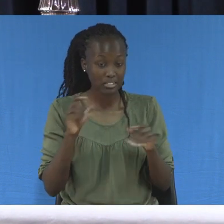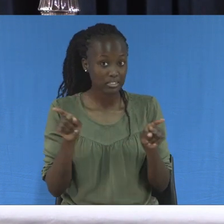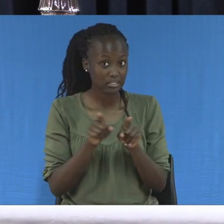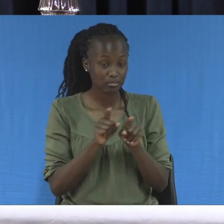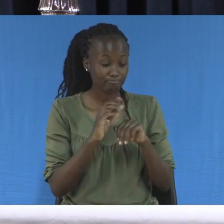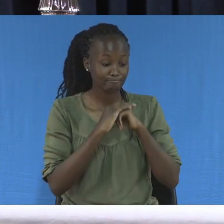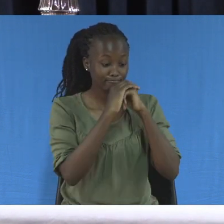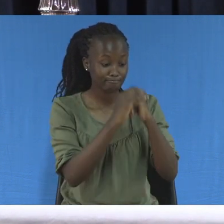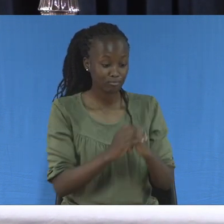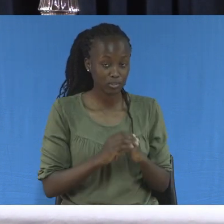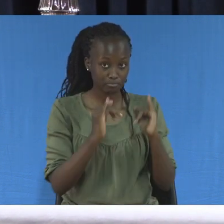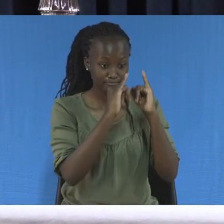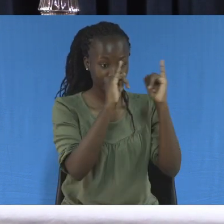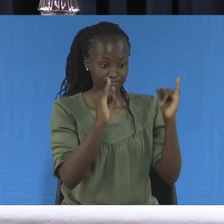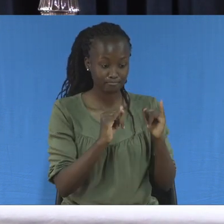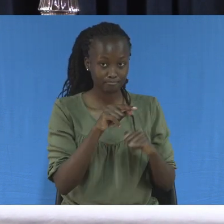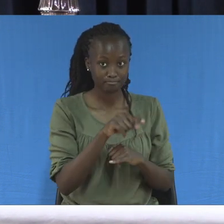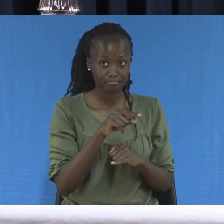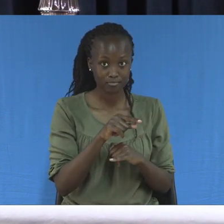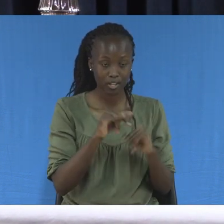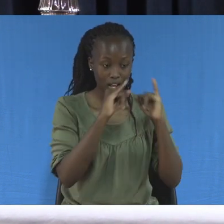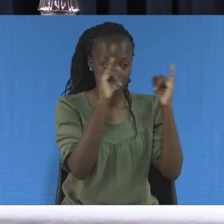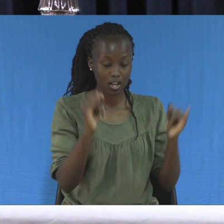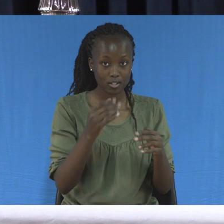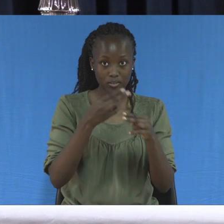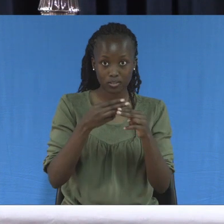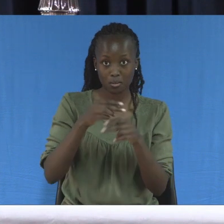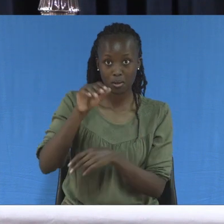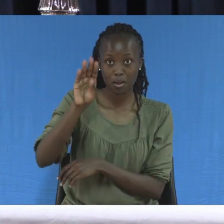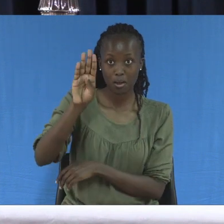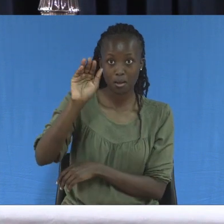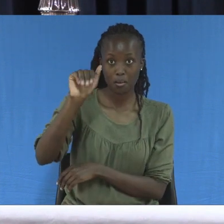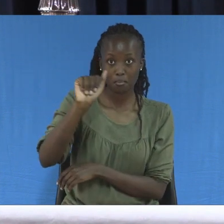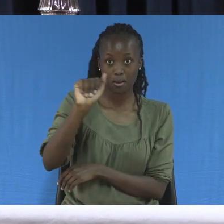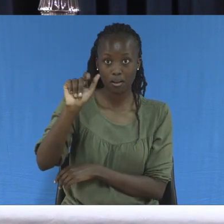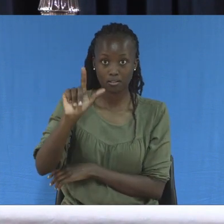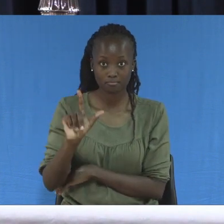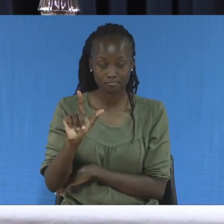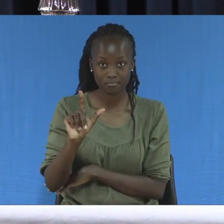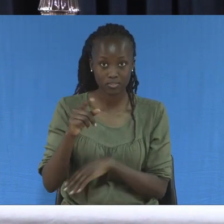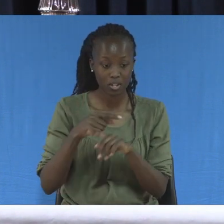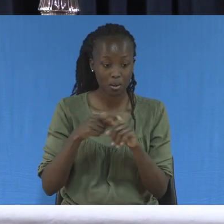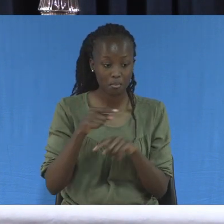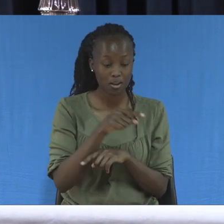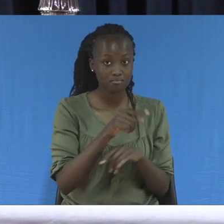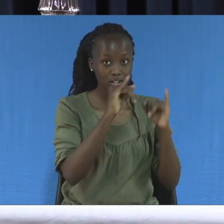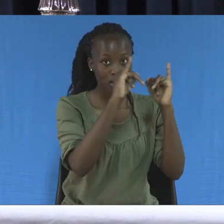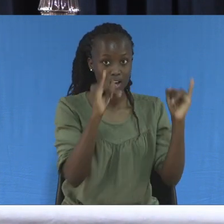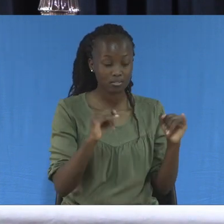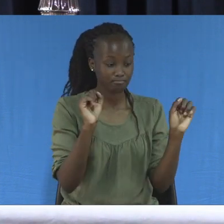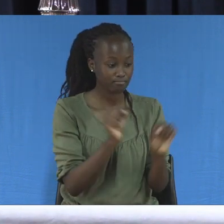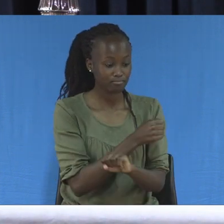paid homage to Baal, but Baal could not help them.